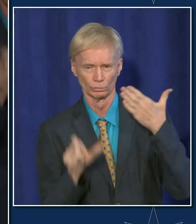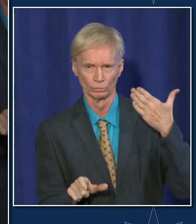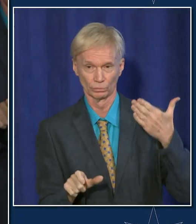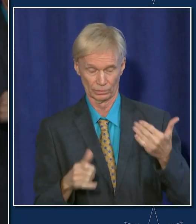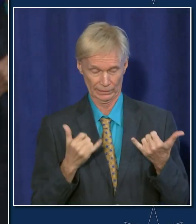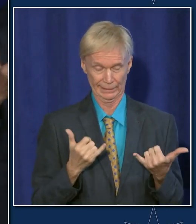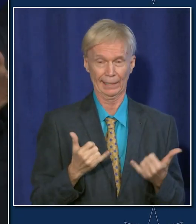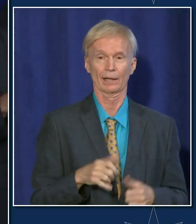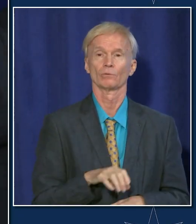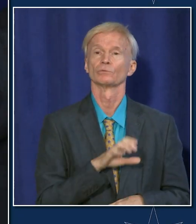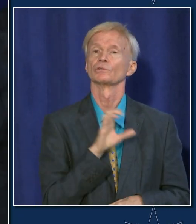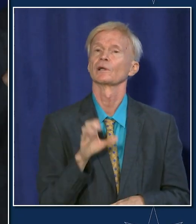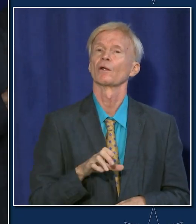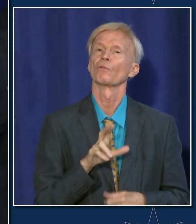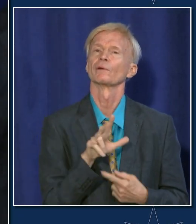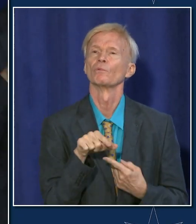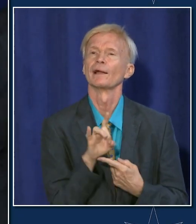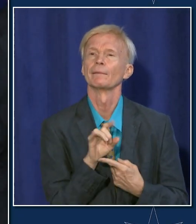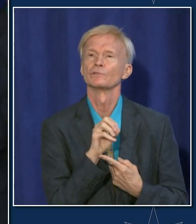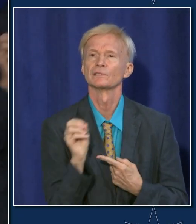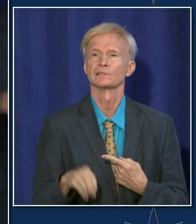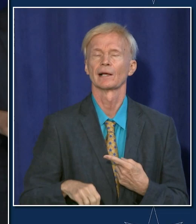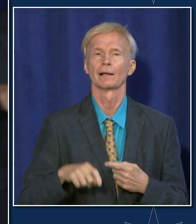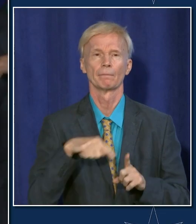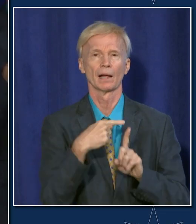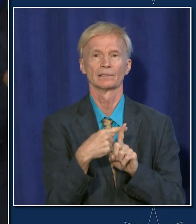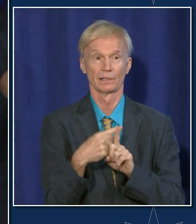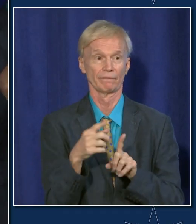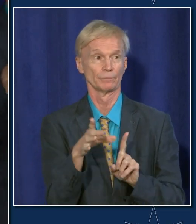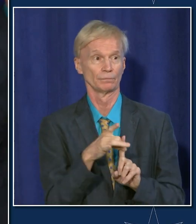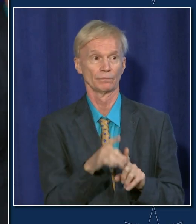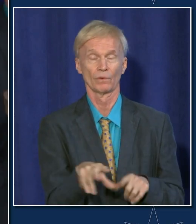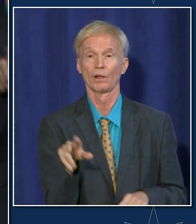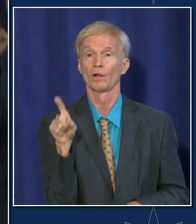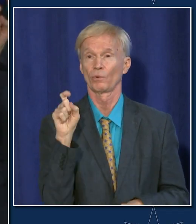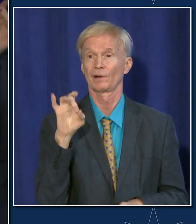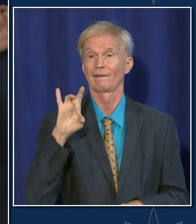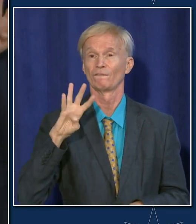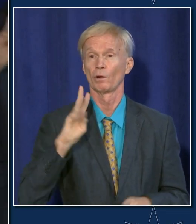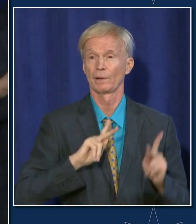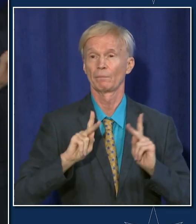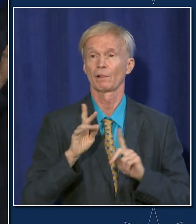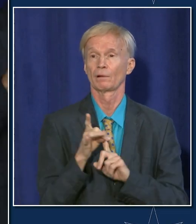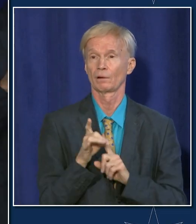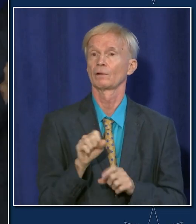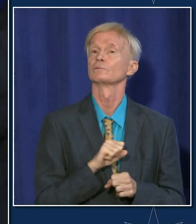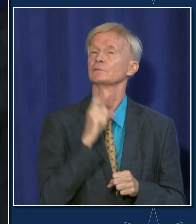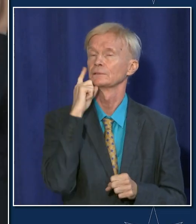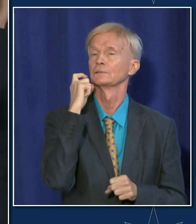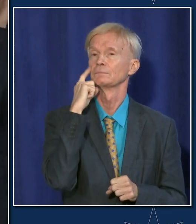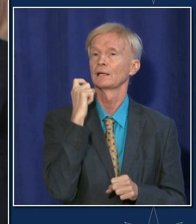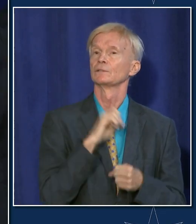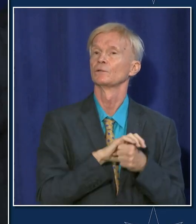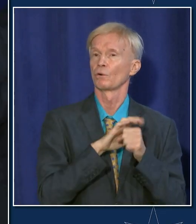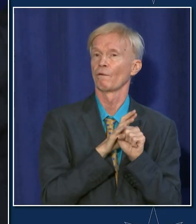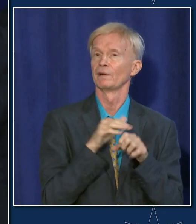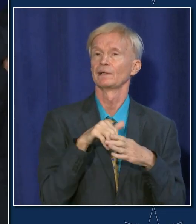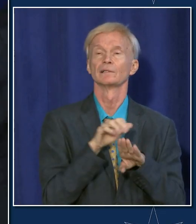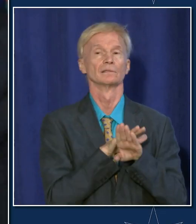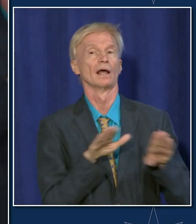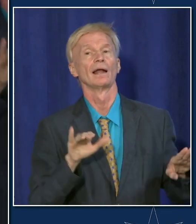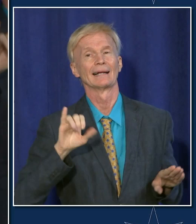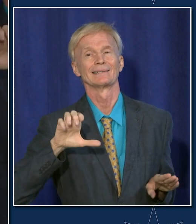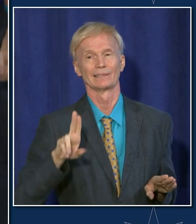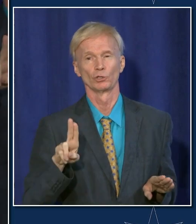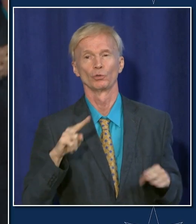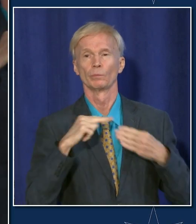at 3.8% positivity. There are 184 folks with COVID or suspected COVID in non-ICU beds across